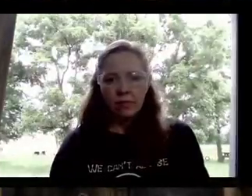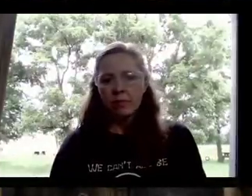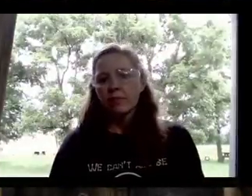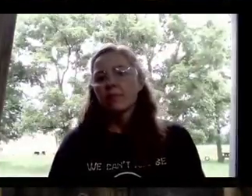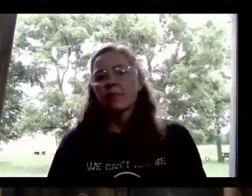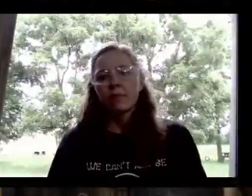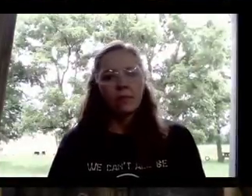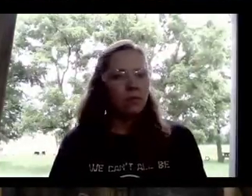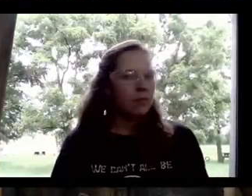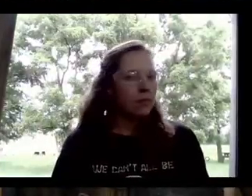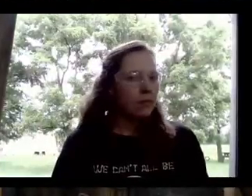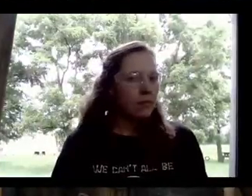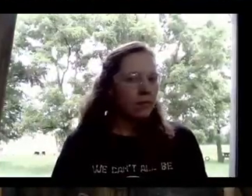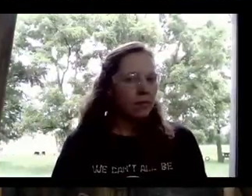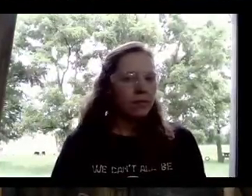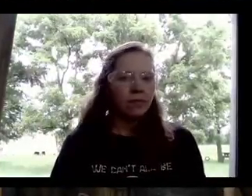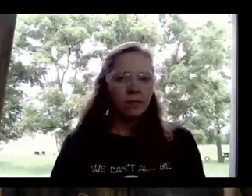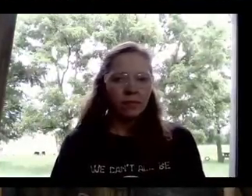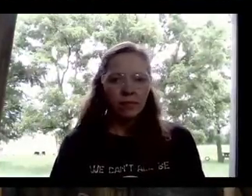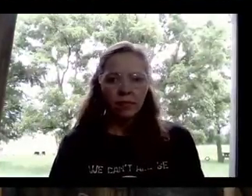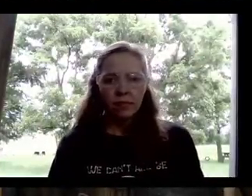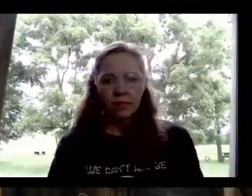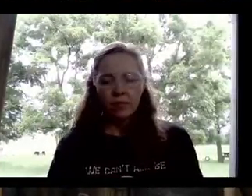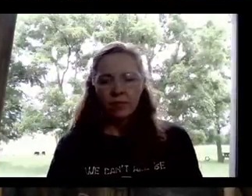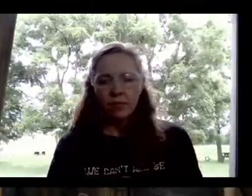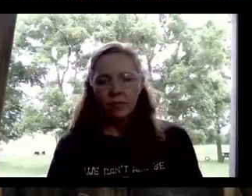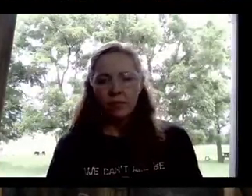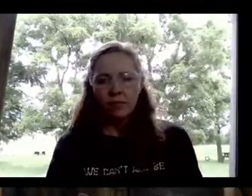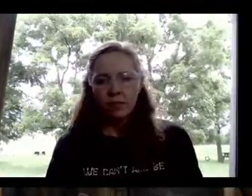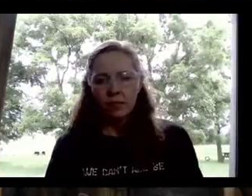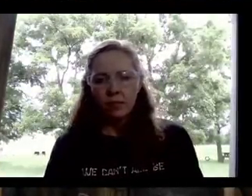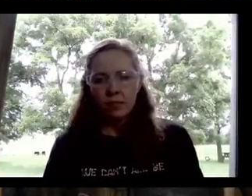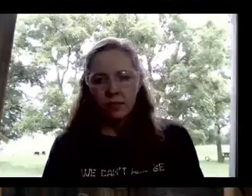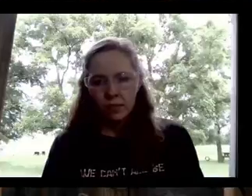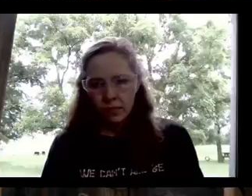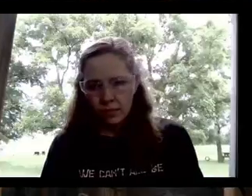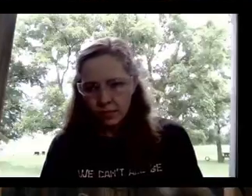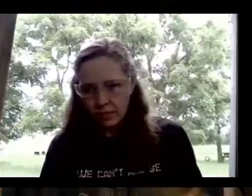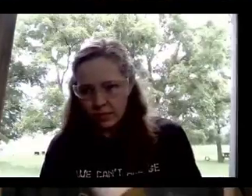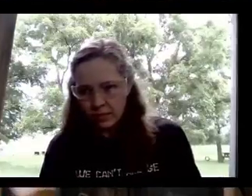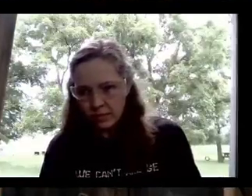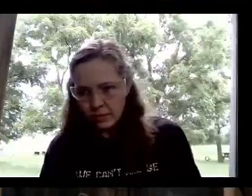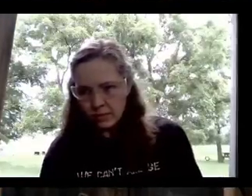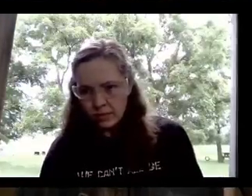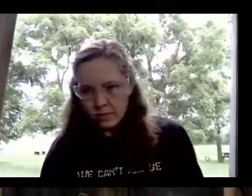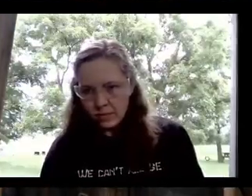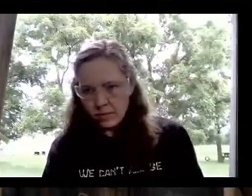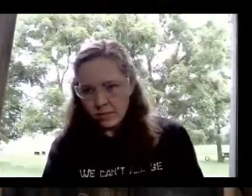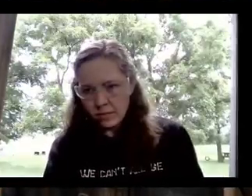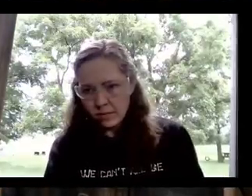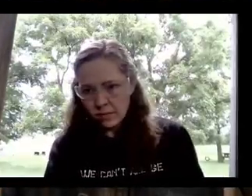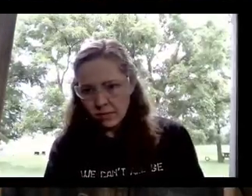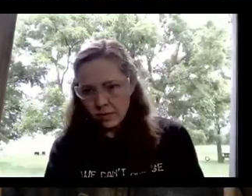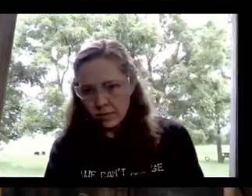honestly. And then, you know, again, it's just what it was called back in the day.